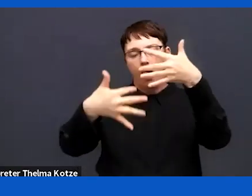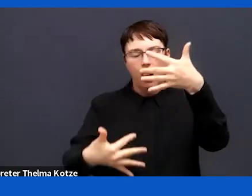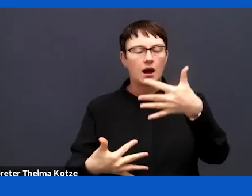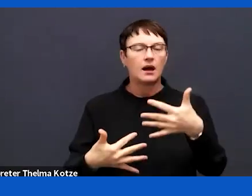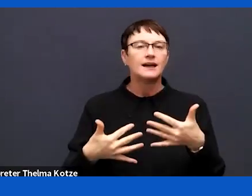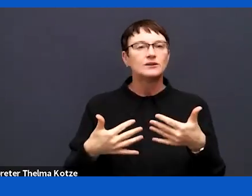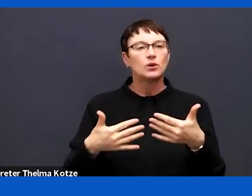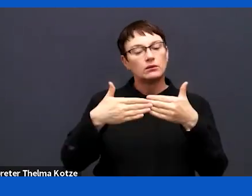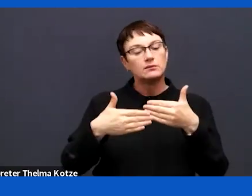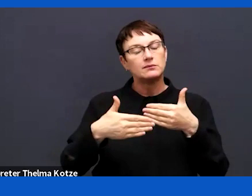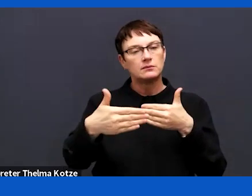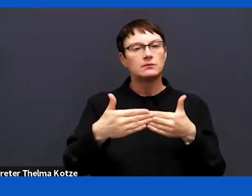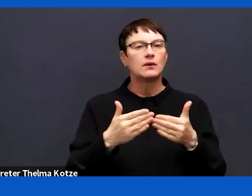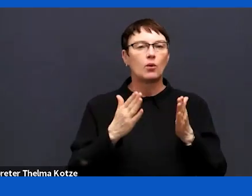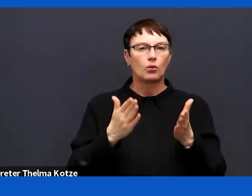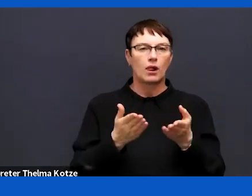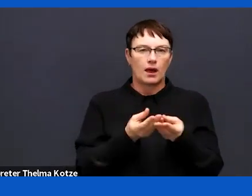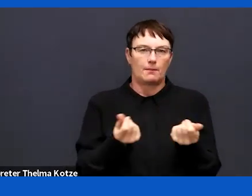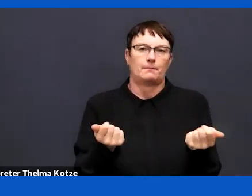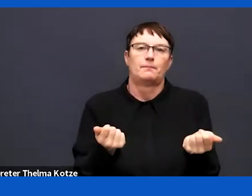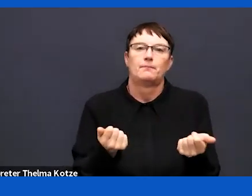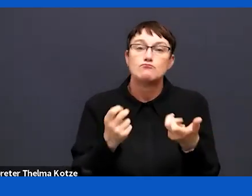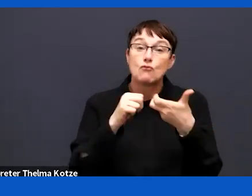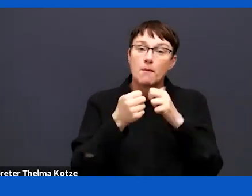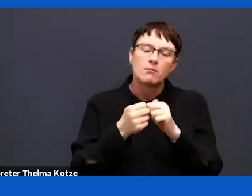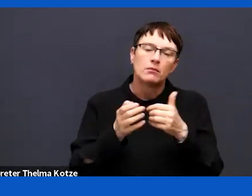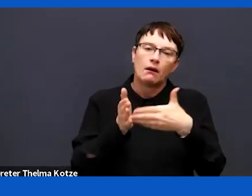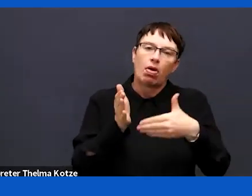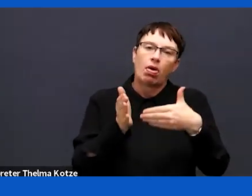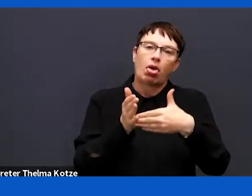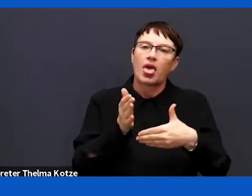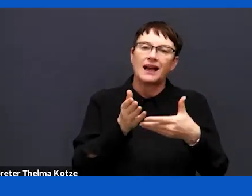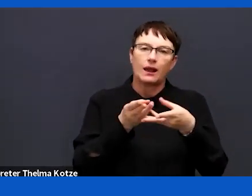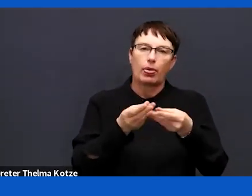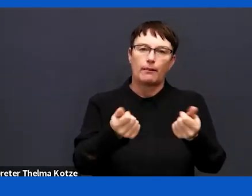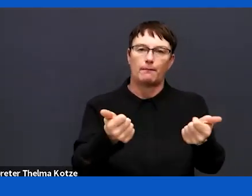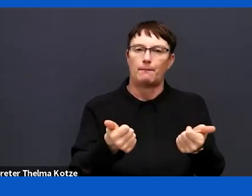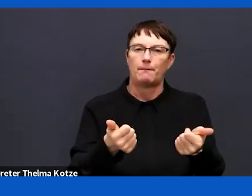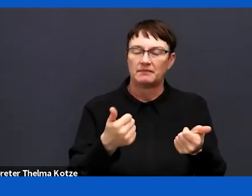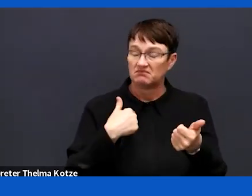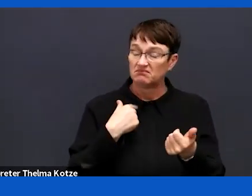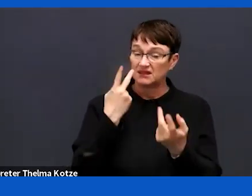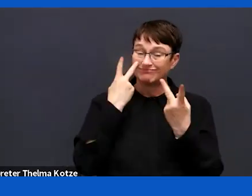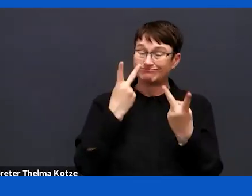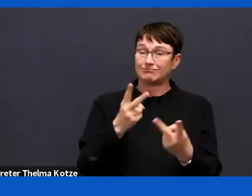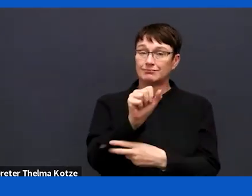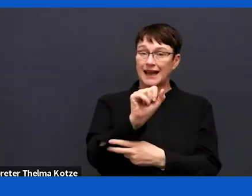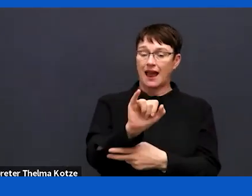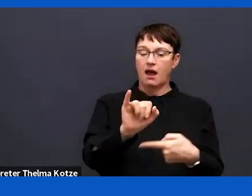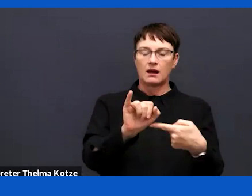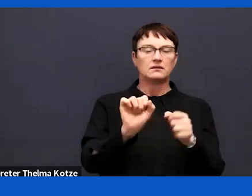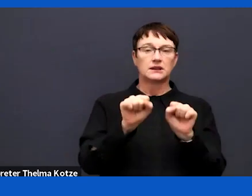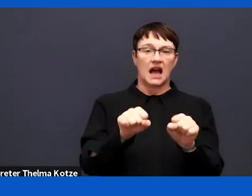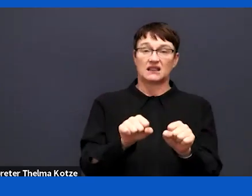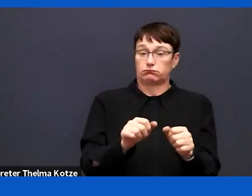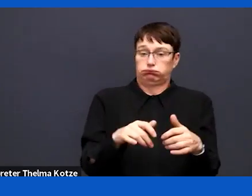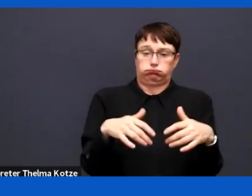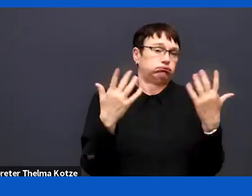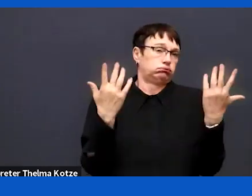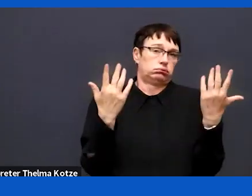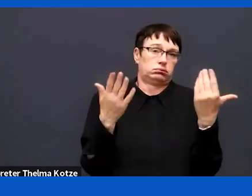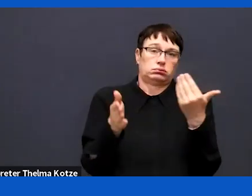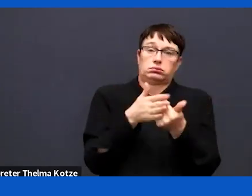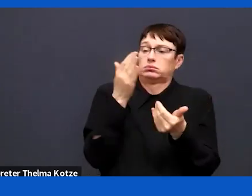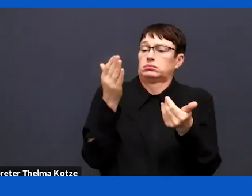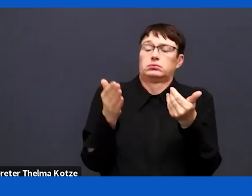to exist anymore because the AI systems can transform the page to whatever a person